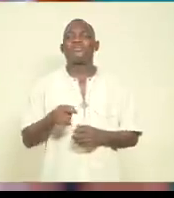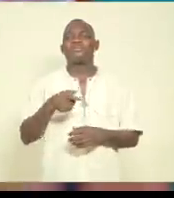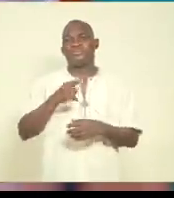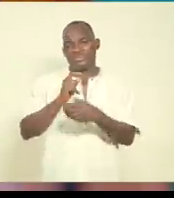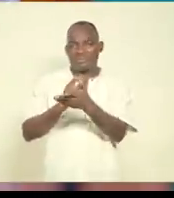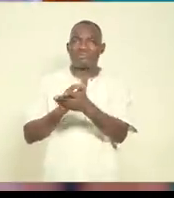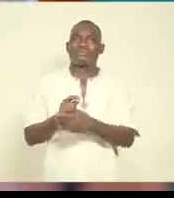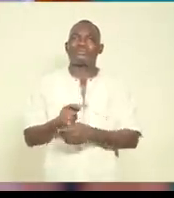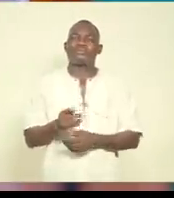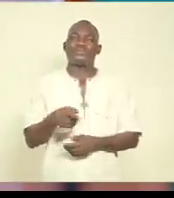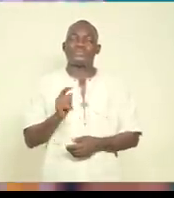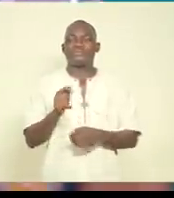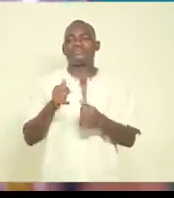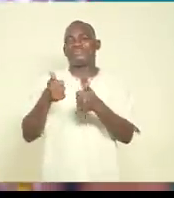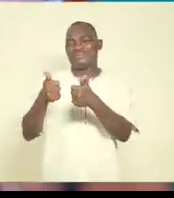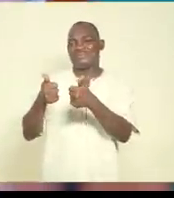That's my girl.